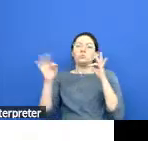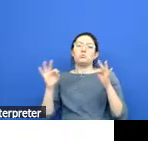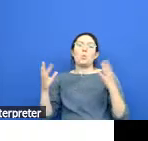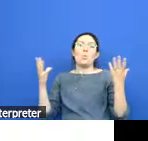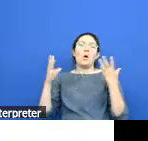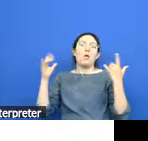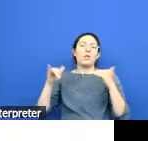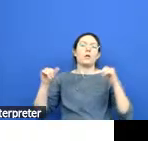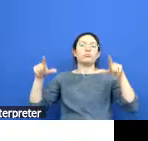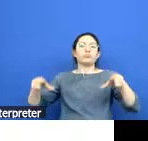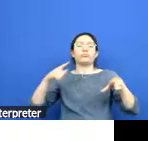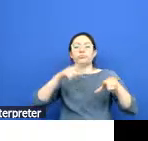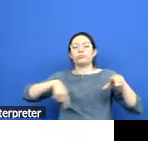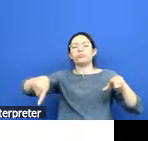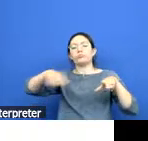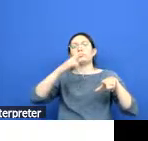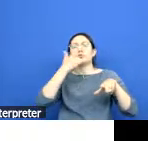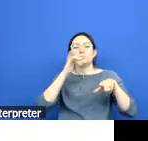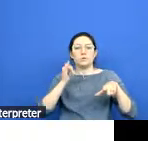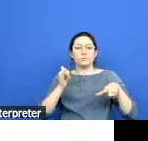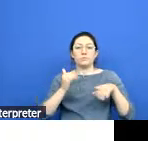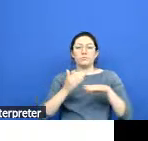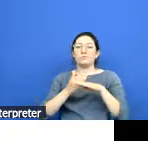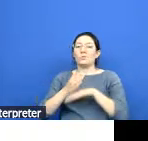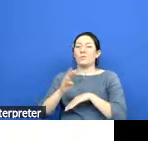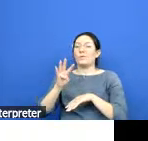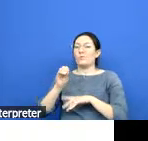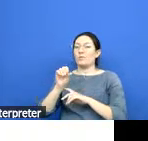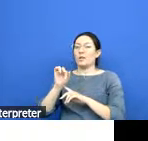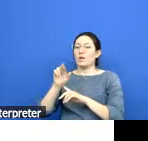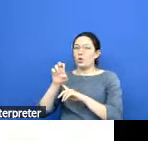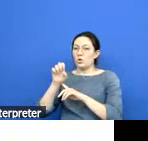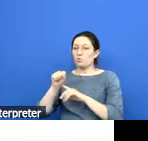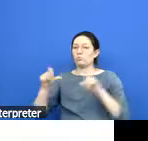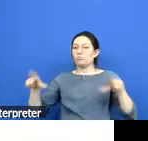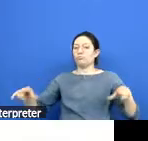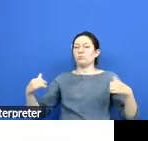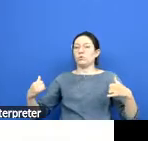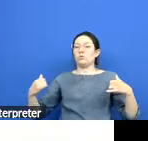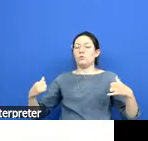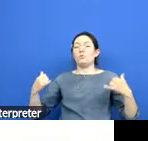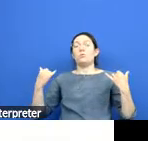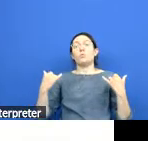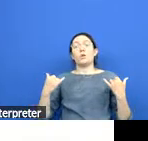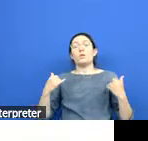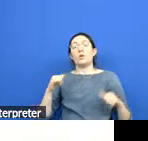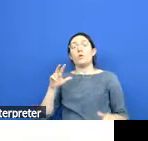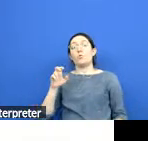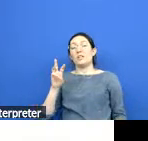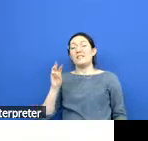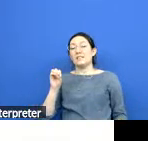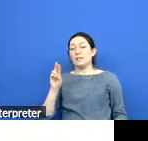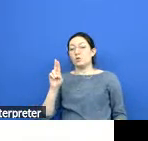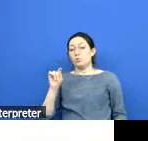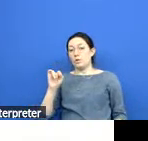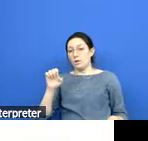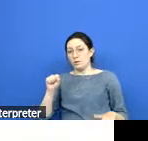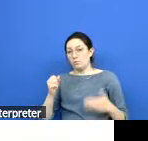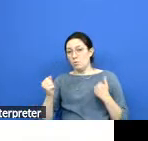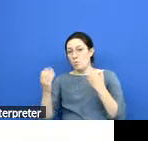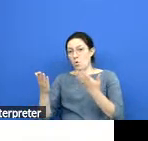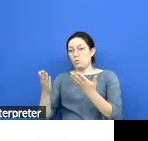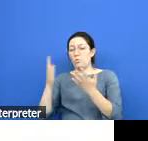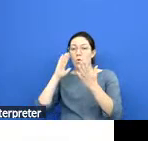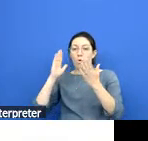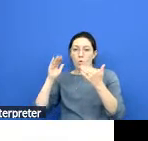parcel. It's a little over 40 acres of the site. Right now, there's 368 units proposed, coming into